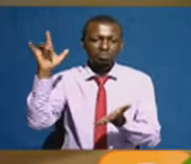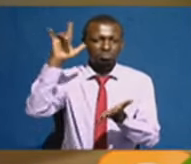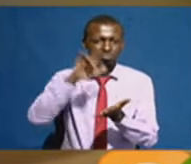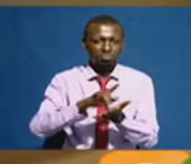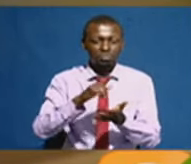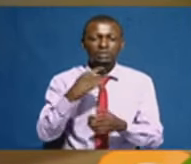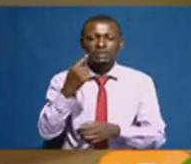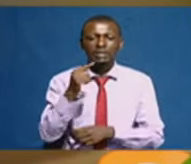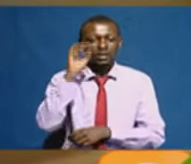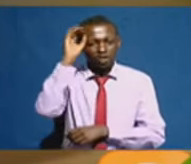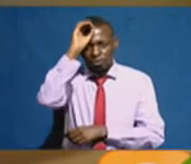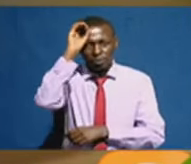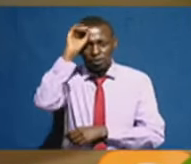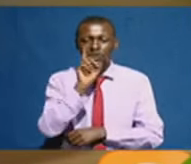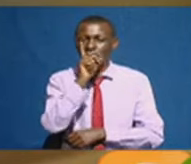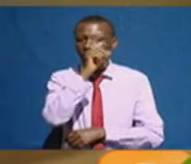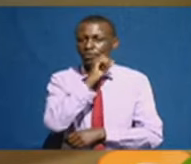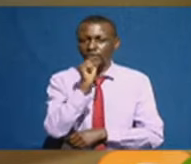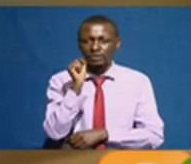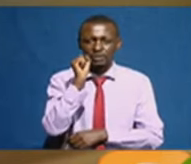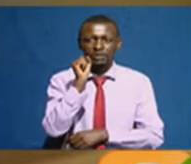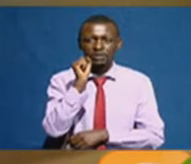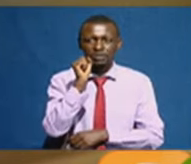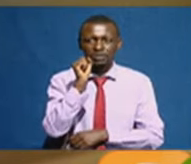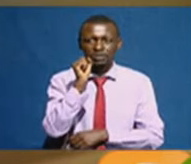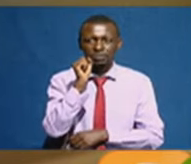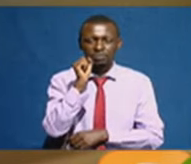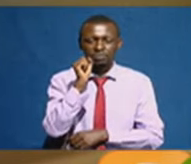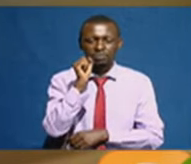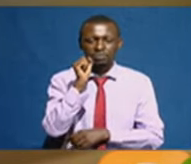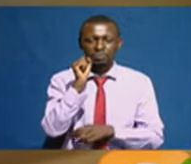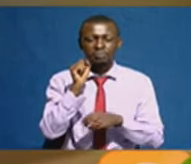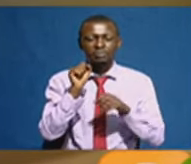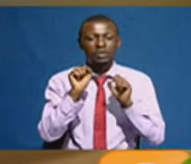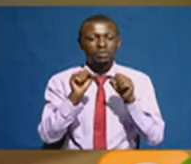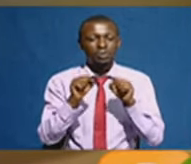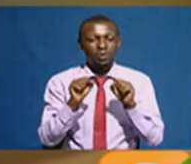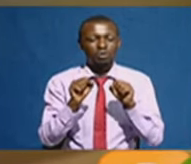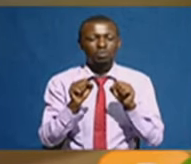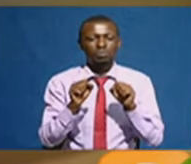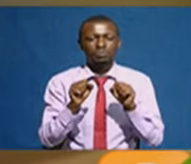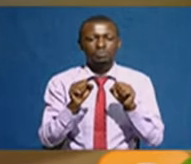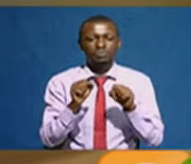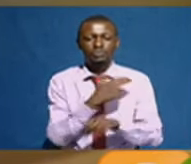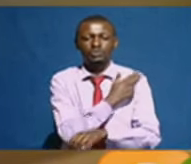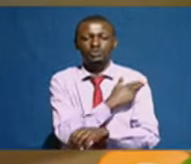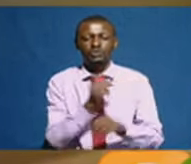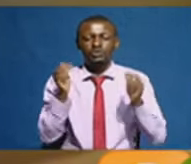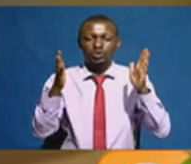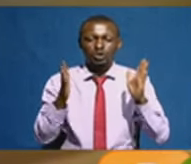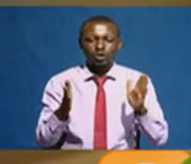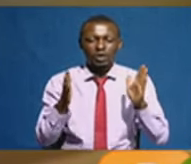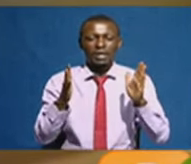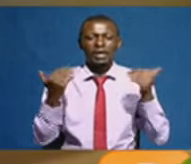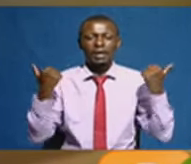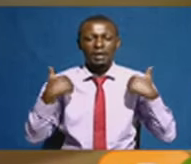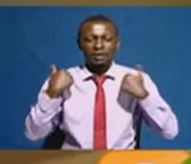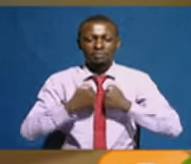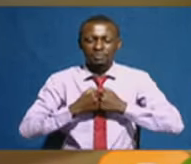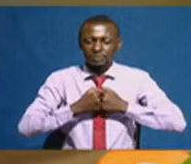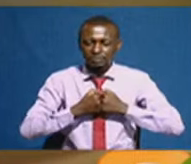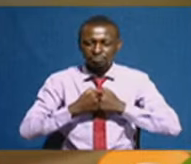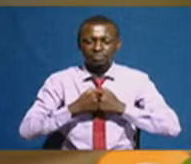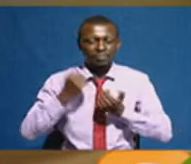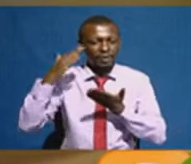that, now it's been, I think, blow after blow to the doctors and the medical practitioners who